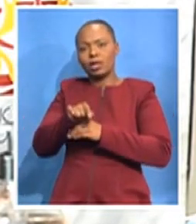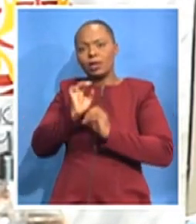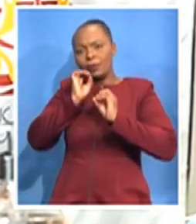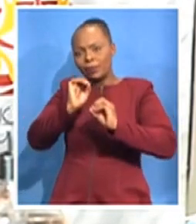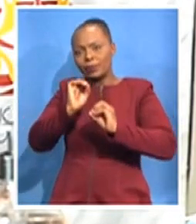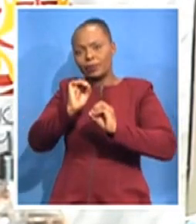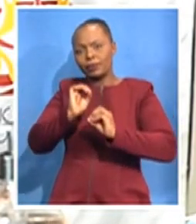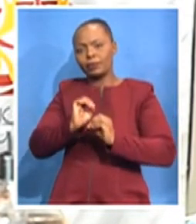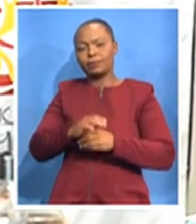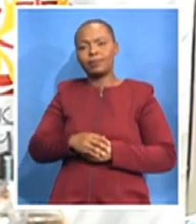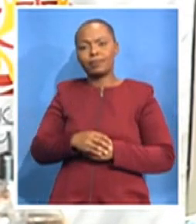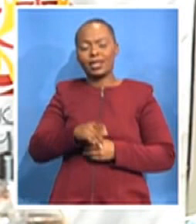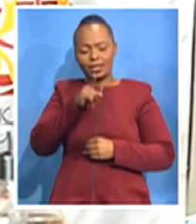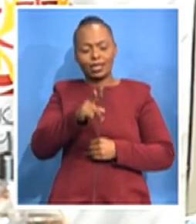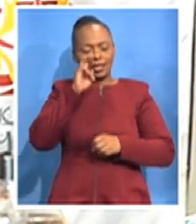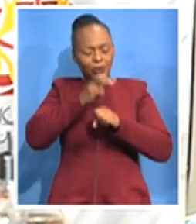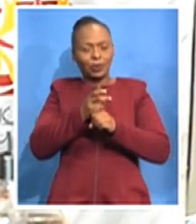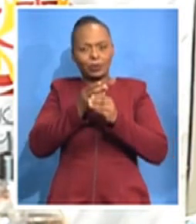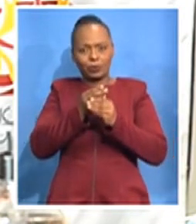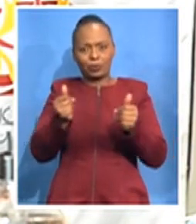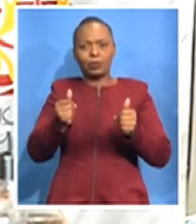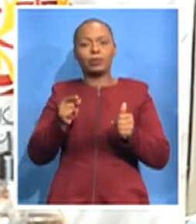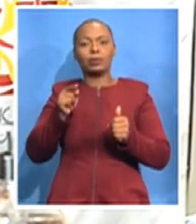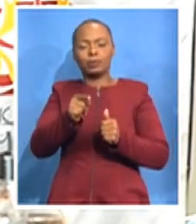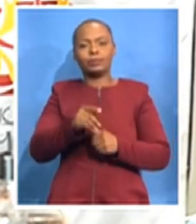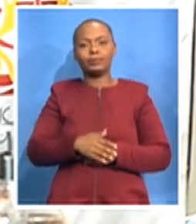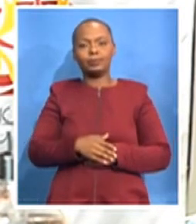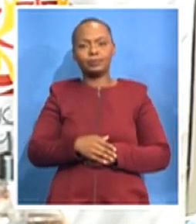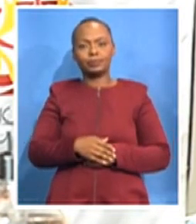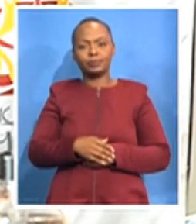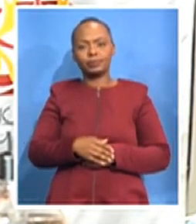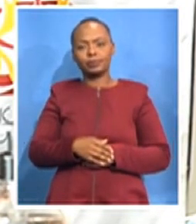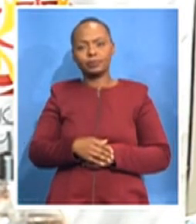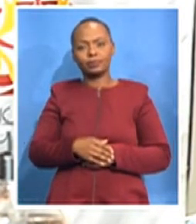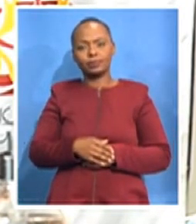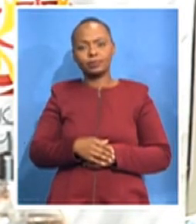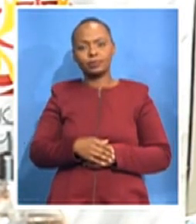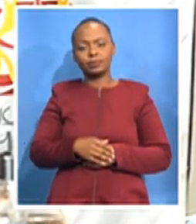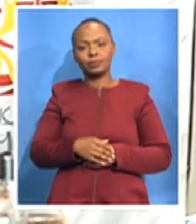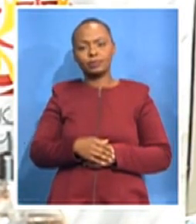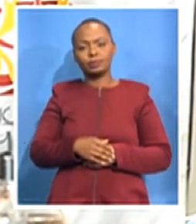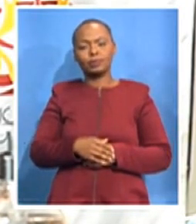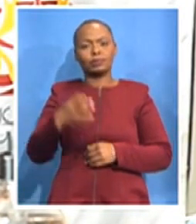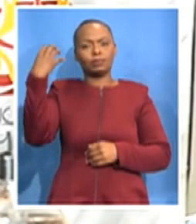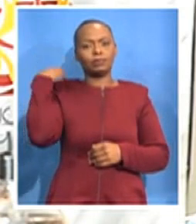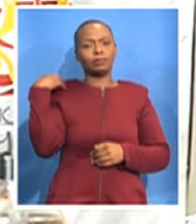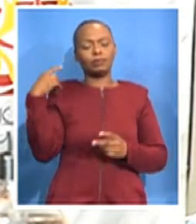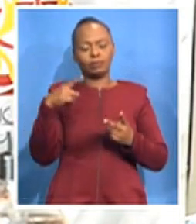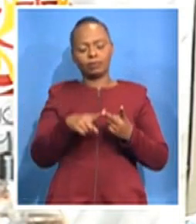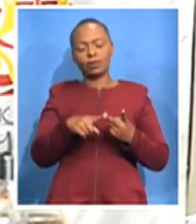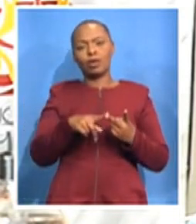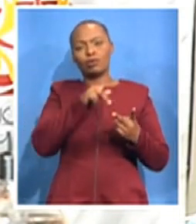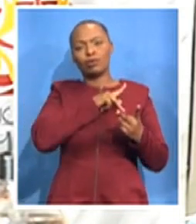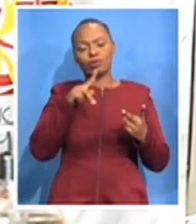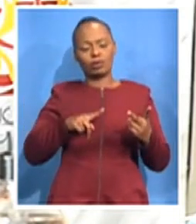As a way forward, the oversight role of the minister, the premiers and the MECs will be important in steering